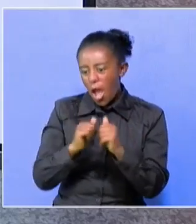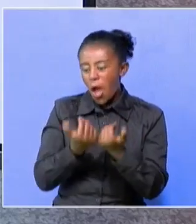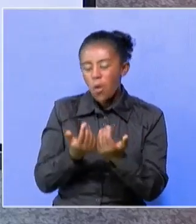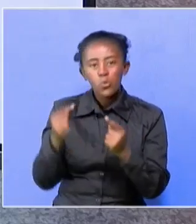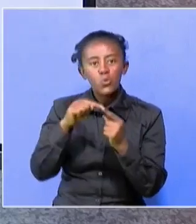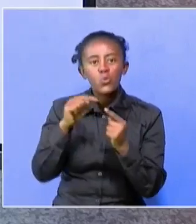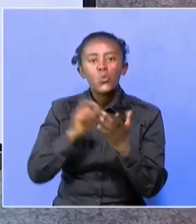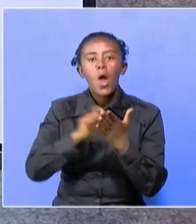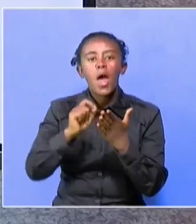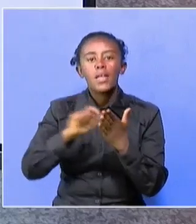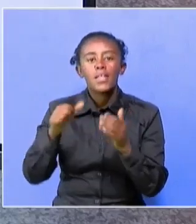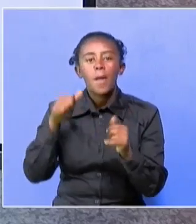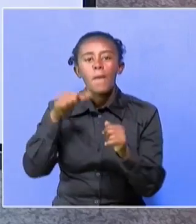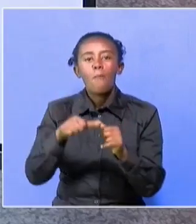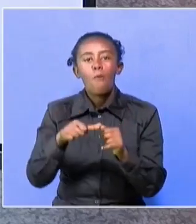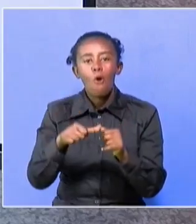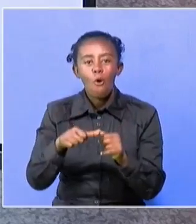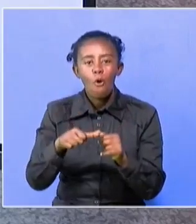memo.